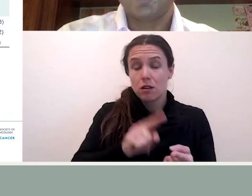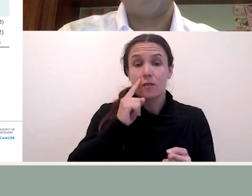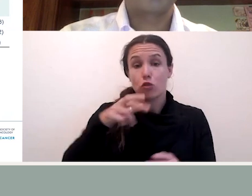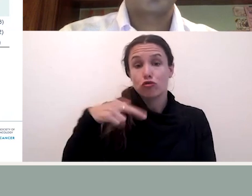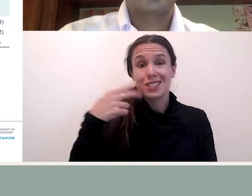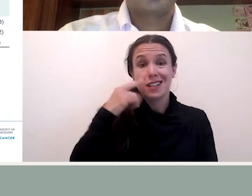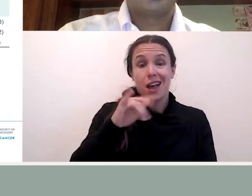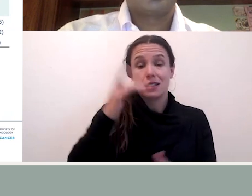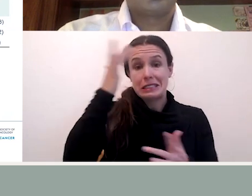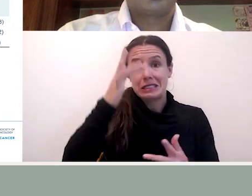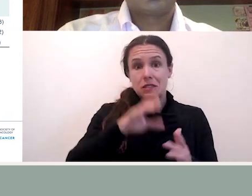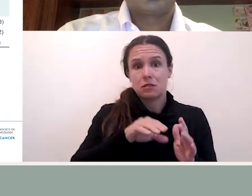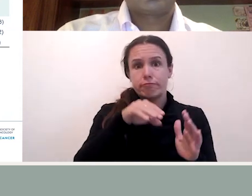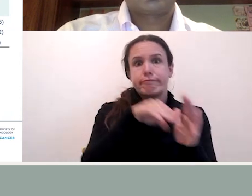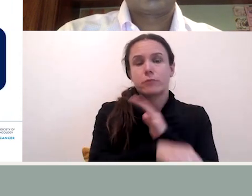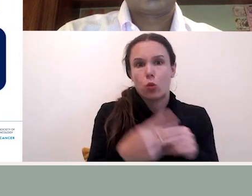progression.